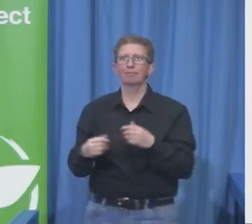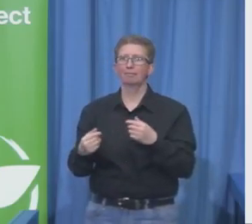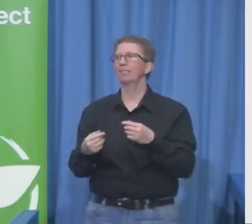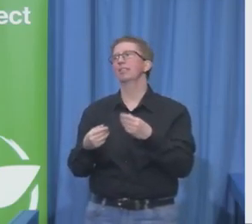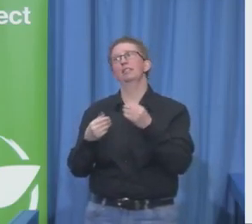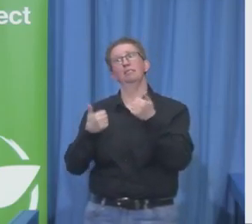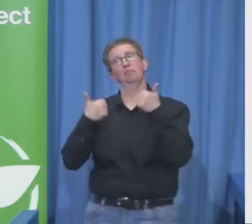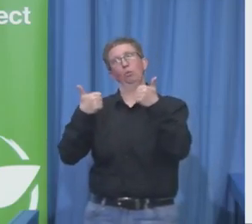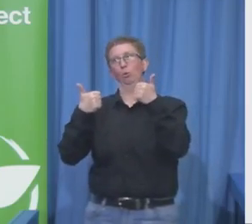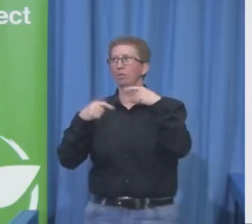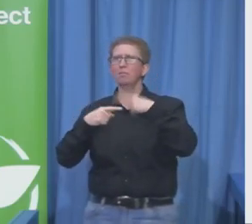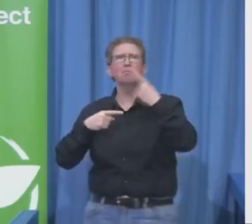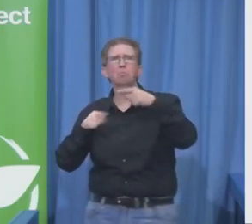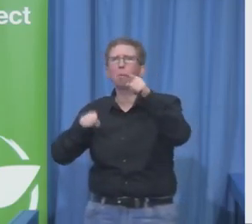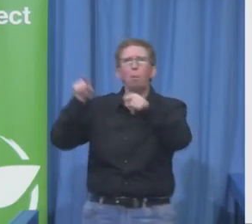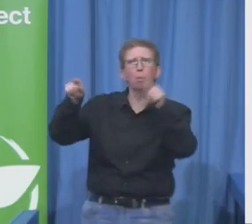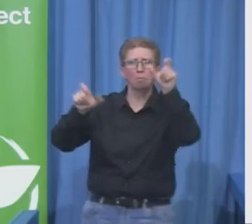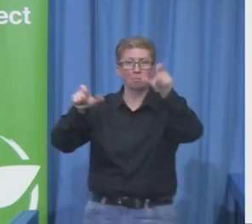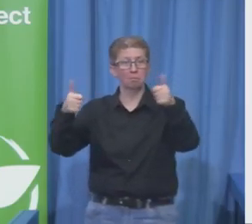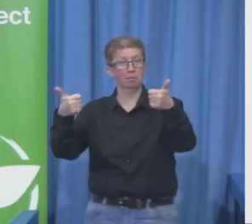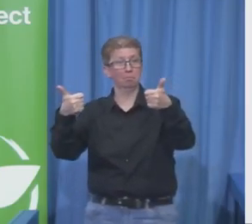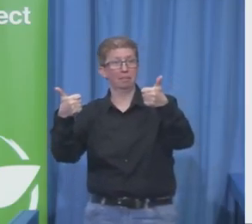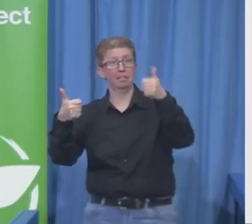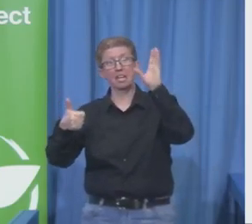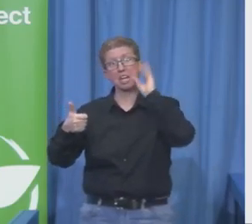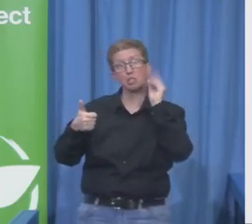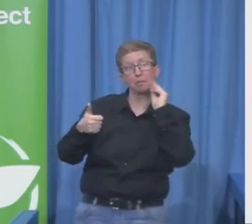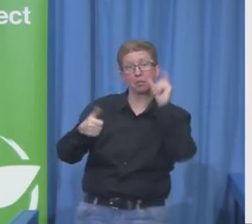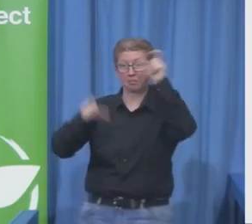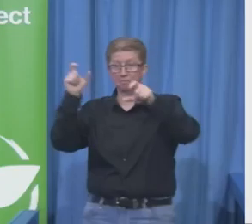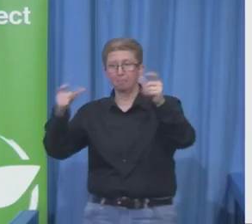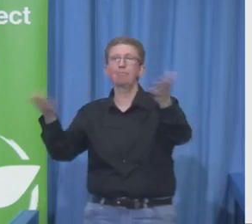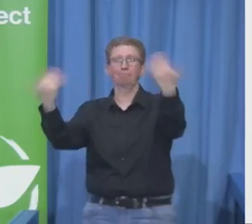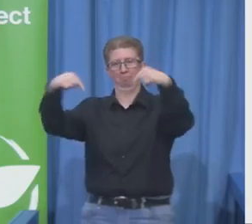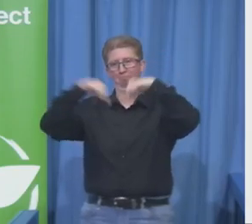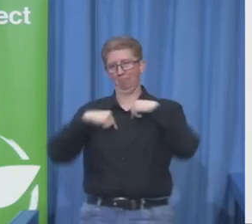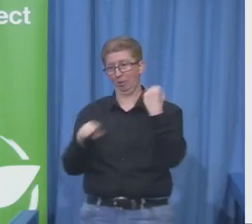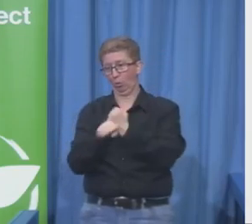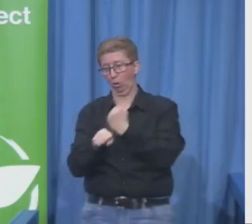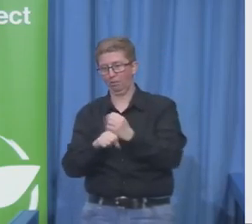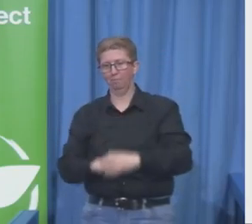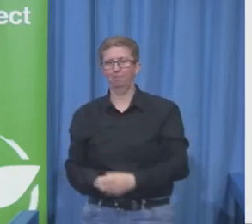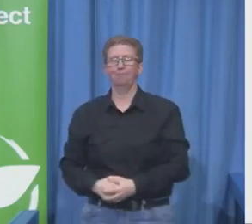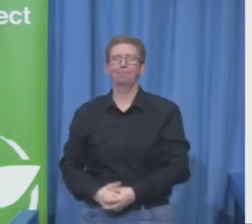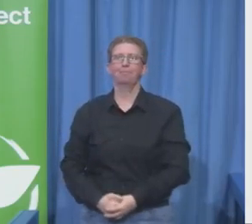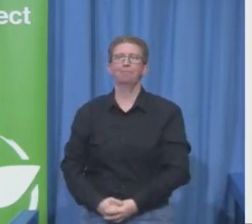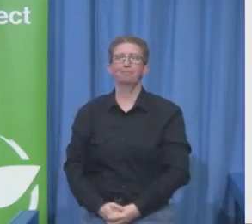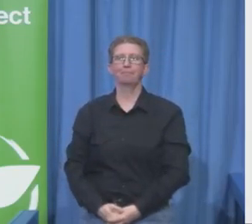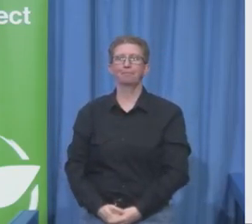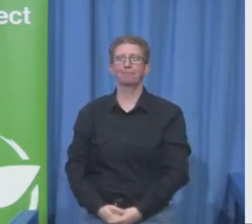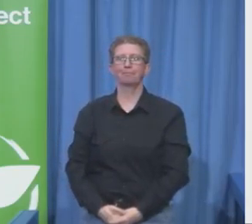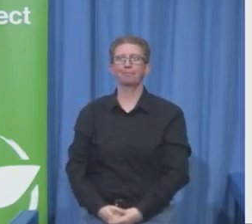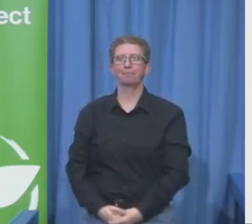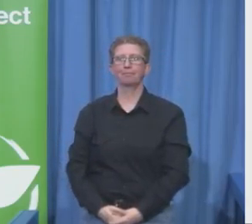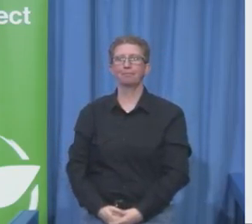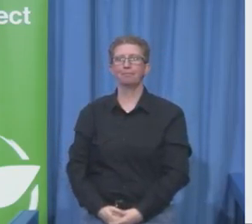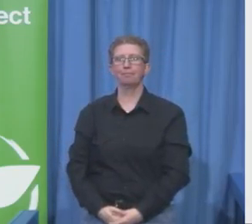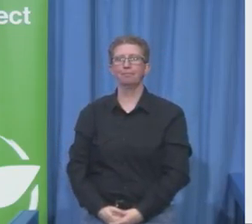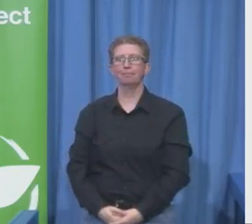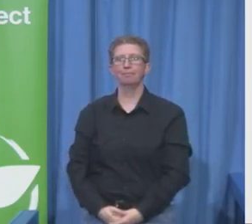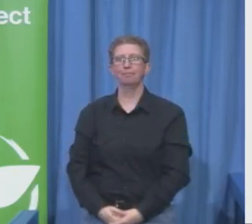comment? Yeah, I would like to just join Hector what he just said, that it's a big